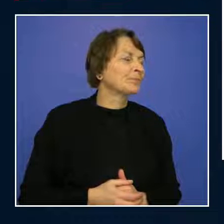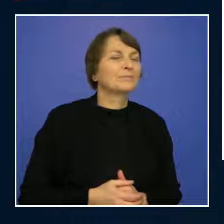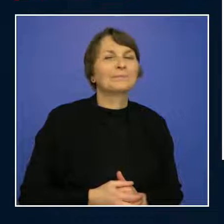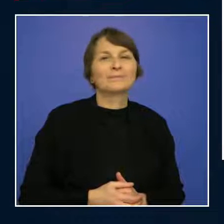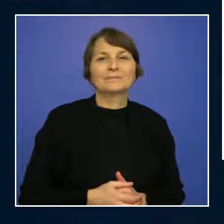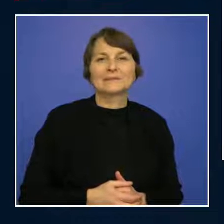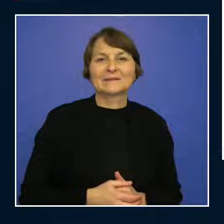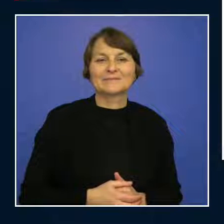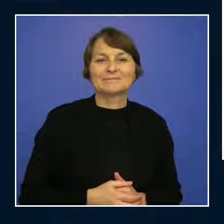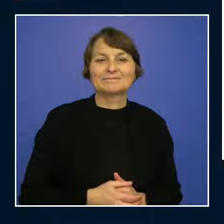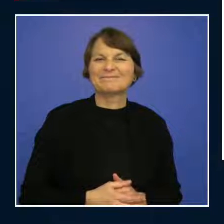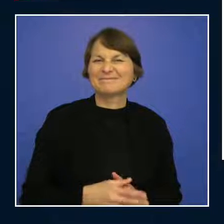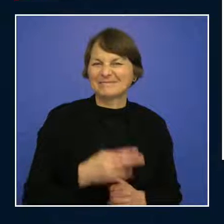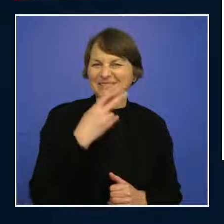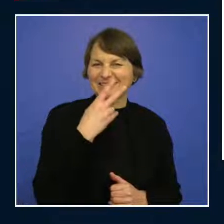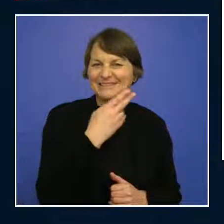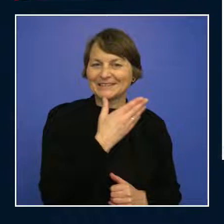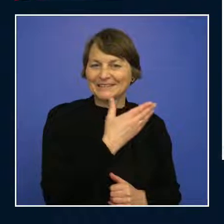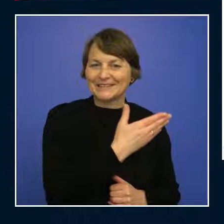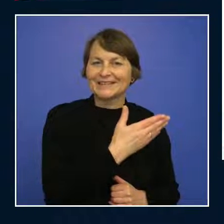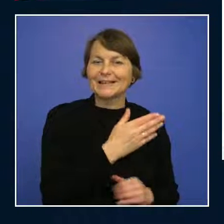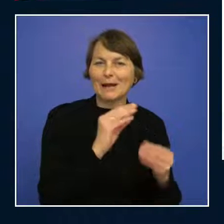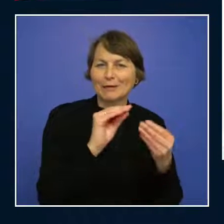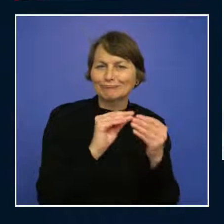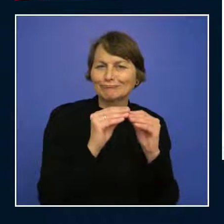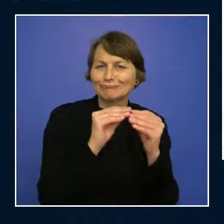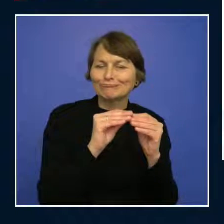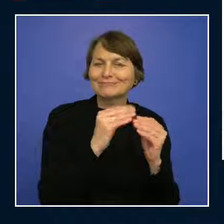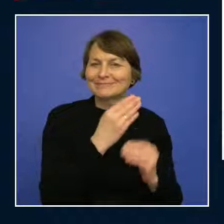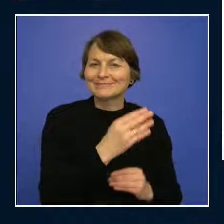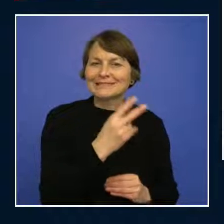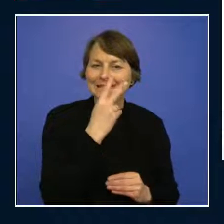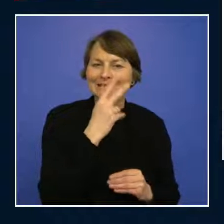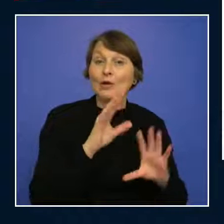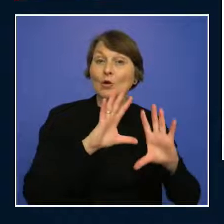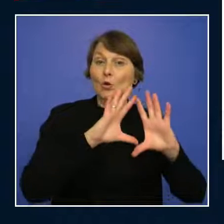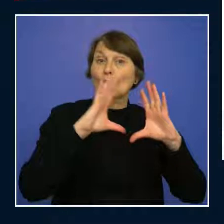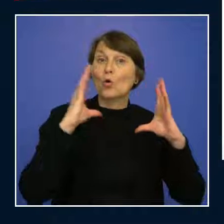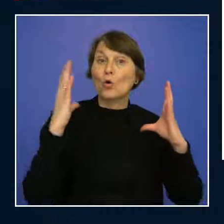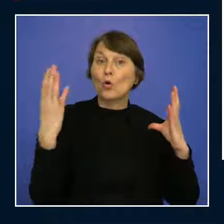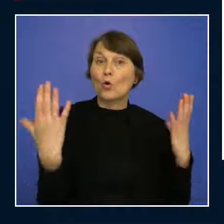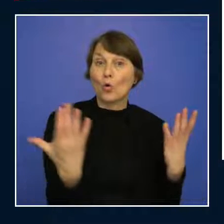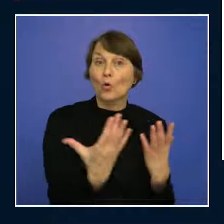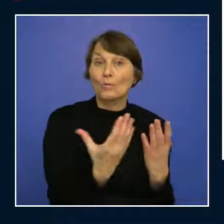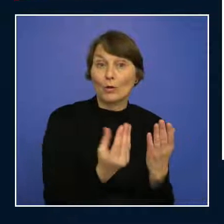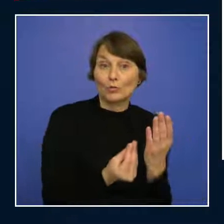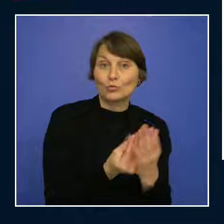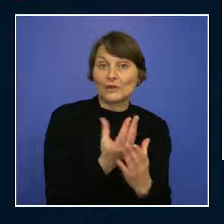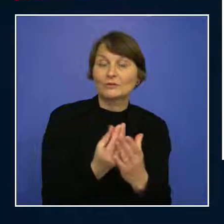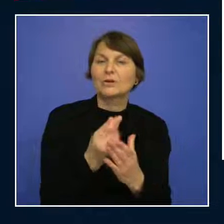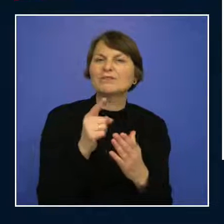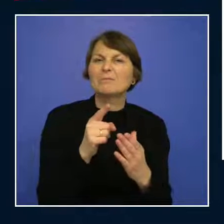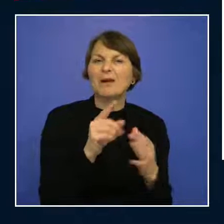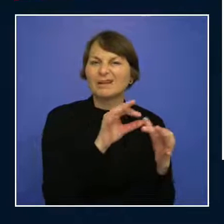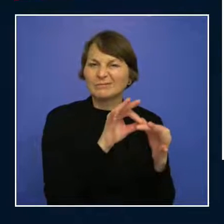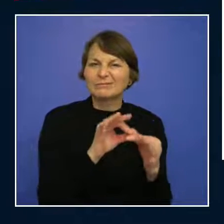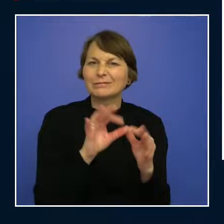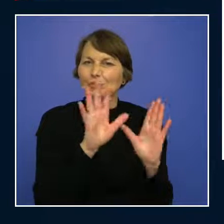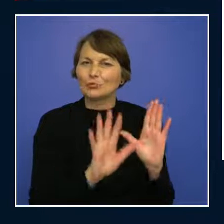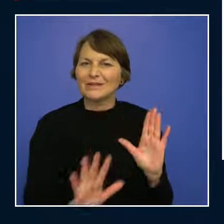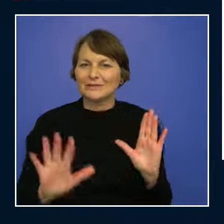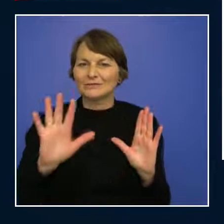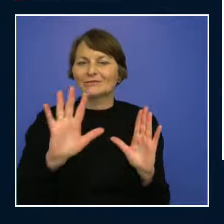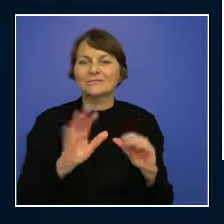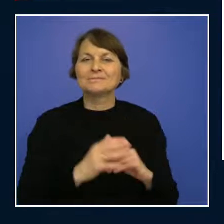So here I have my Frontdoor configuration, and you can see it's a global resource, so it's set up with a region as such. The